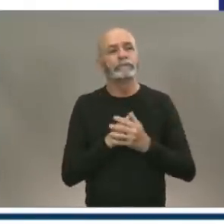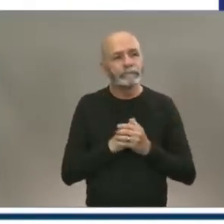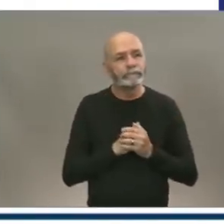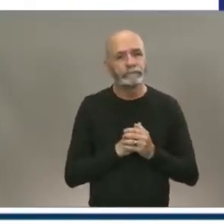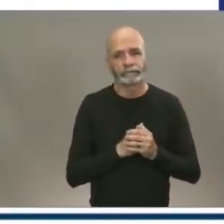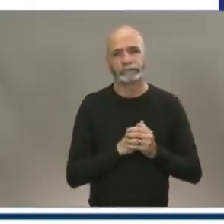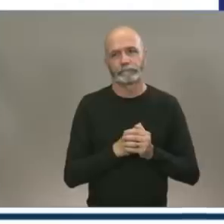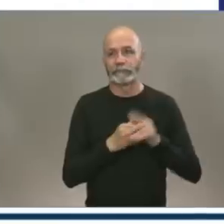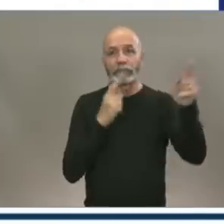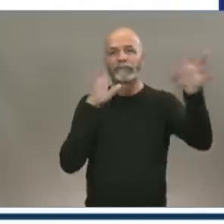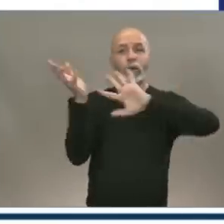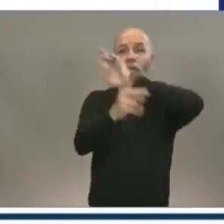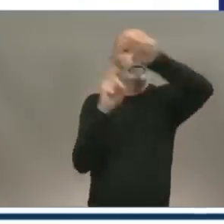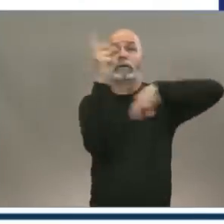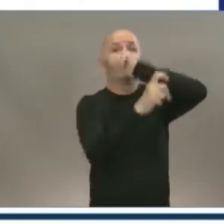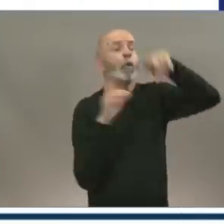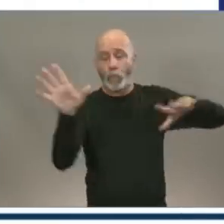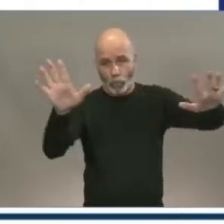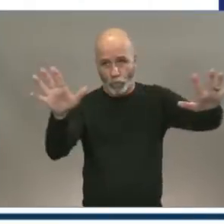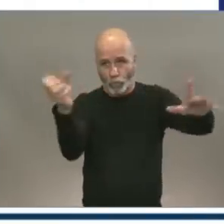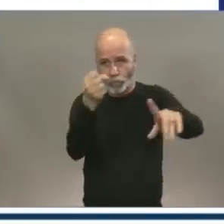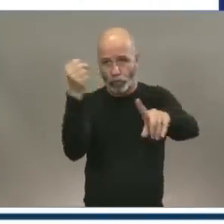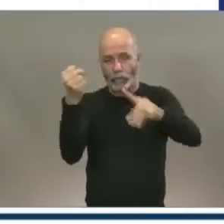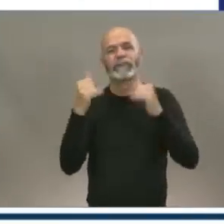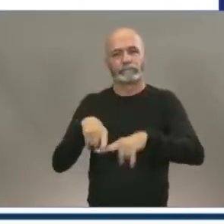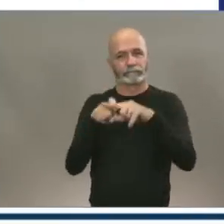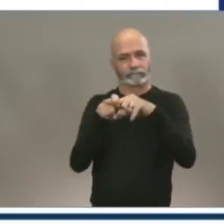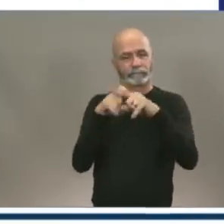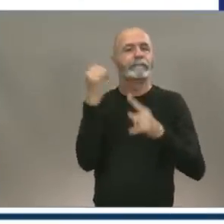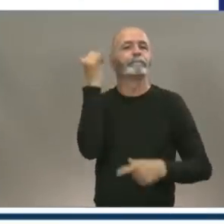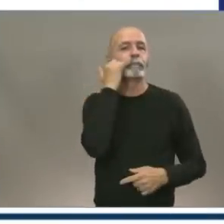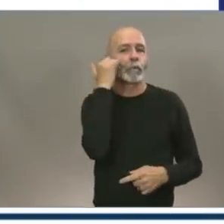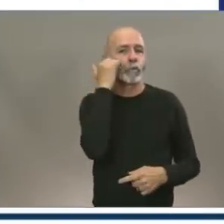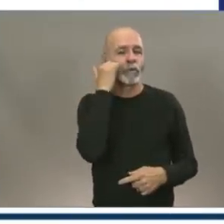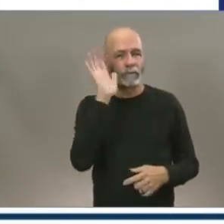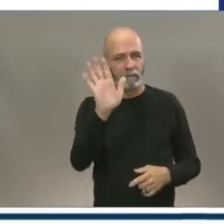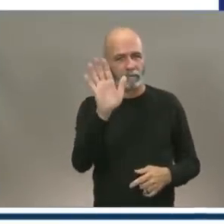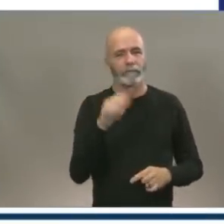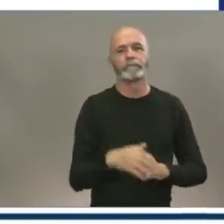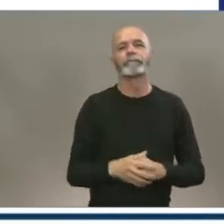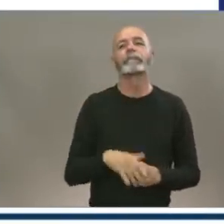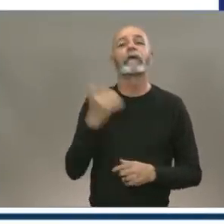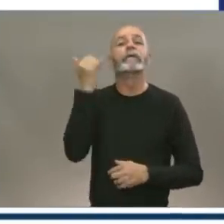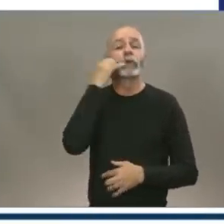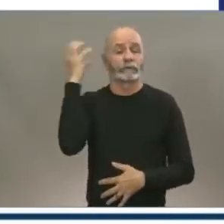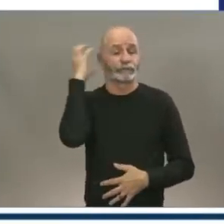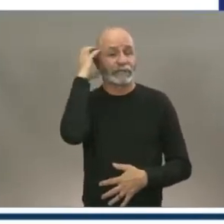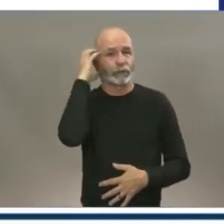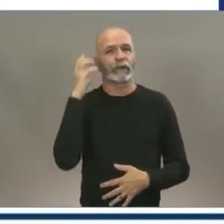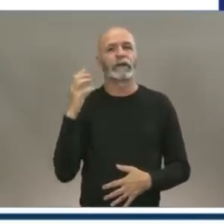we'll come back to the room before we have to end. Okay? So moving to Radio-Canada, Adrien Blanc.